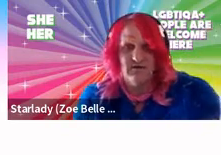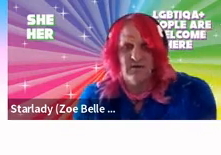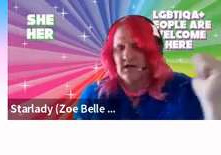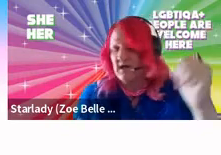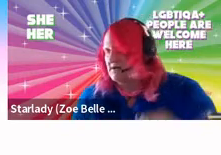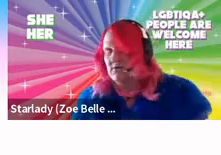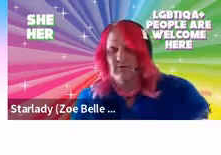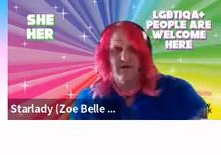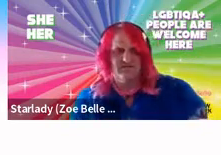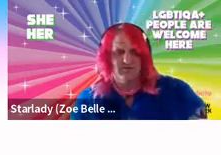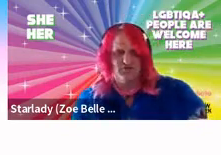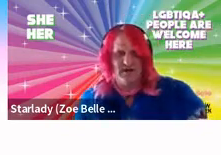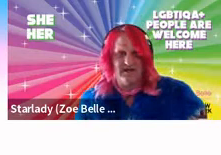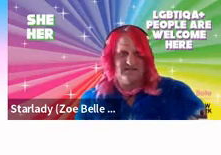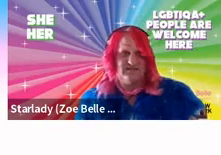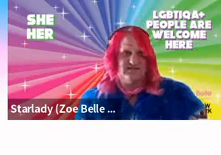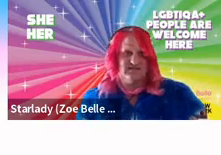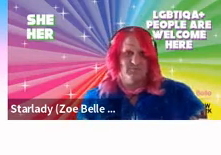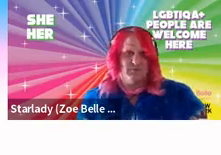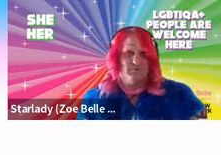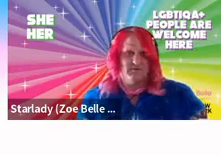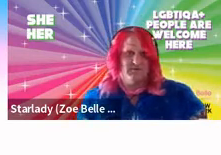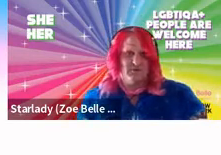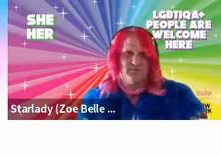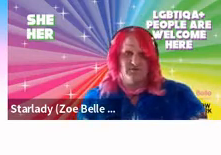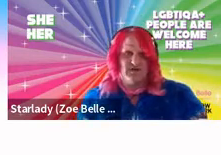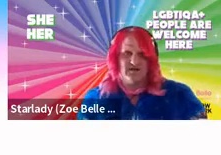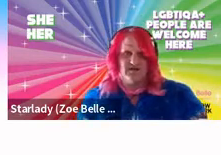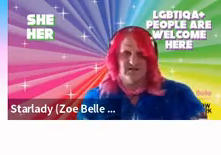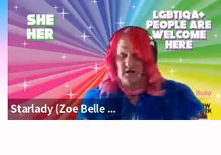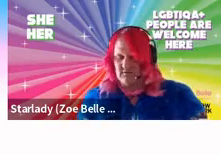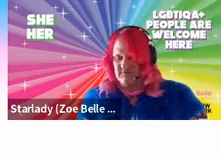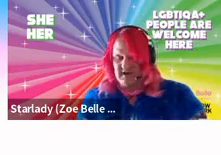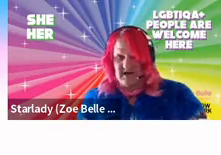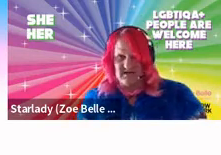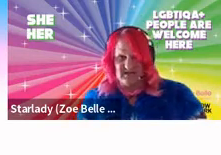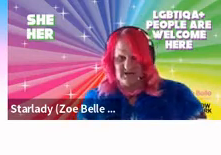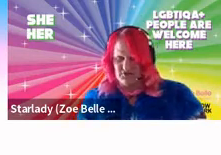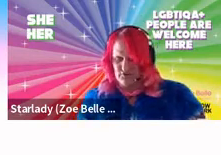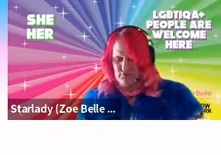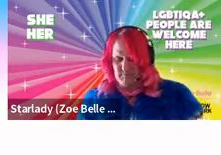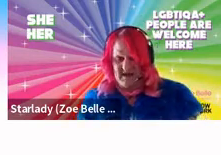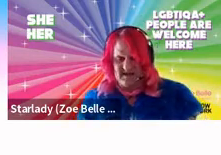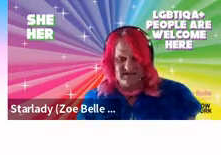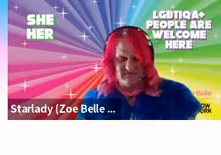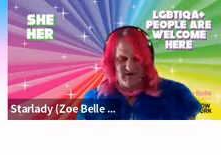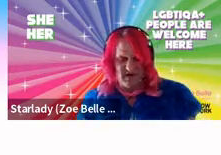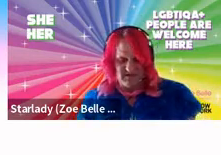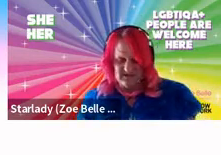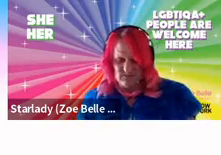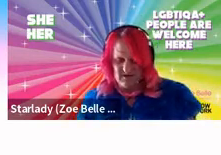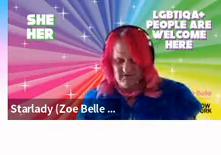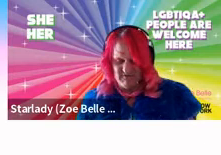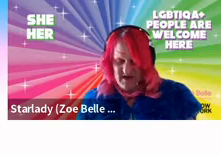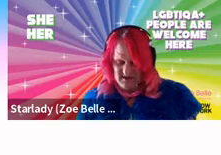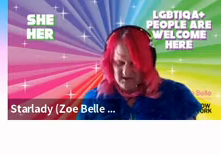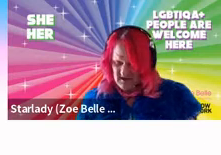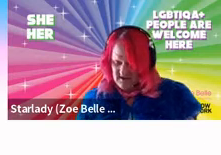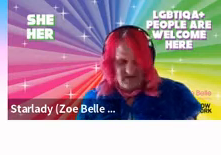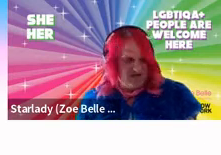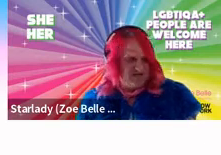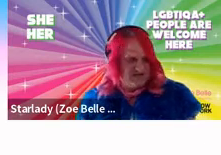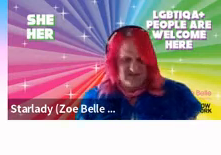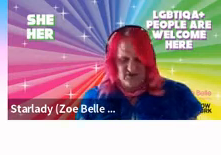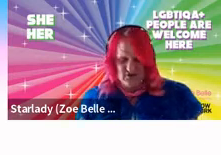cis men. And it always portrays us as perpetrators of sexual-based violence, when in